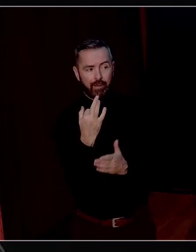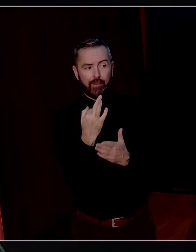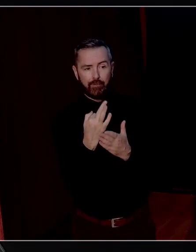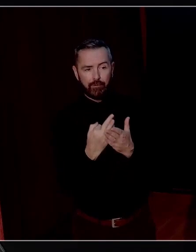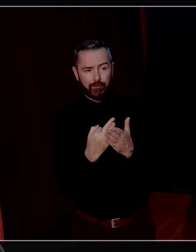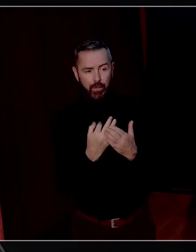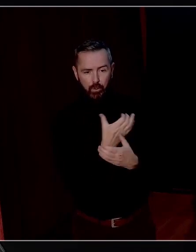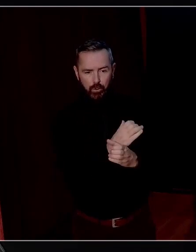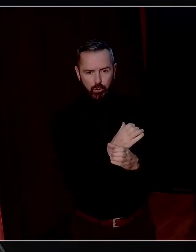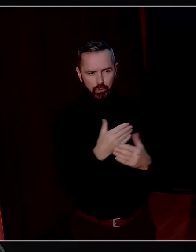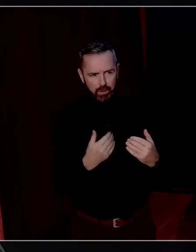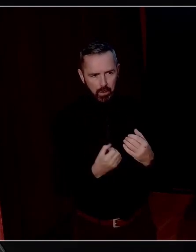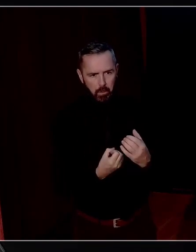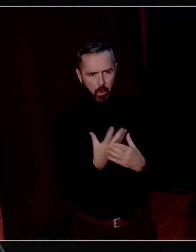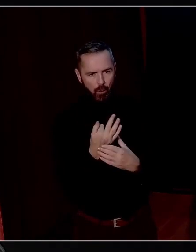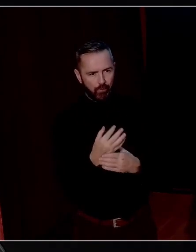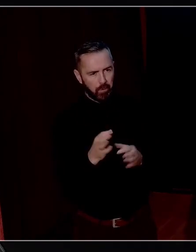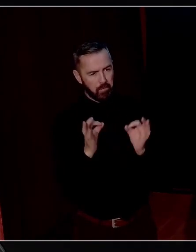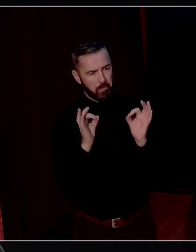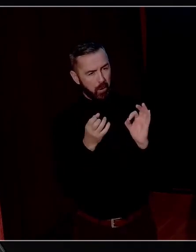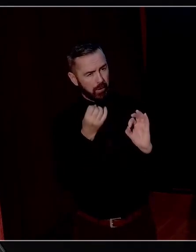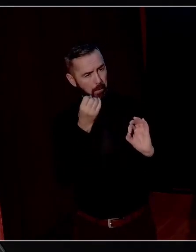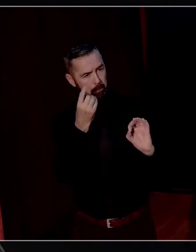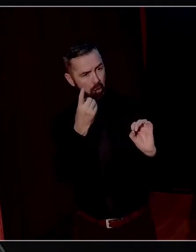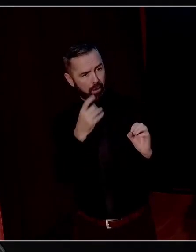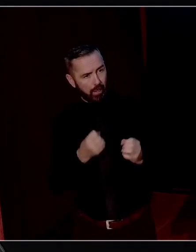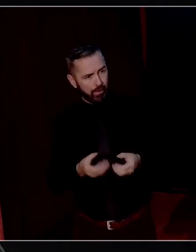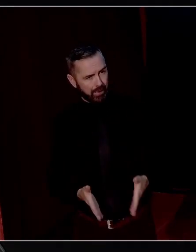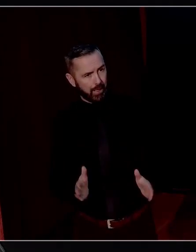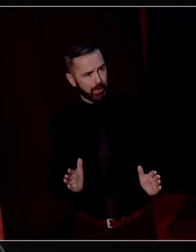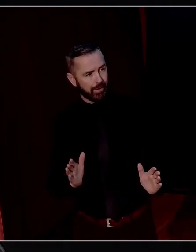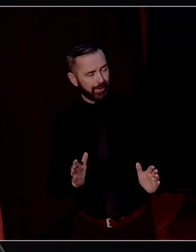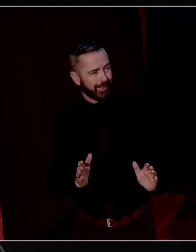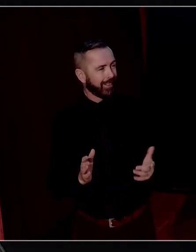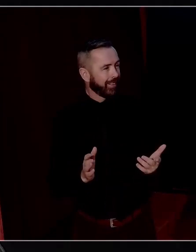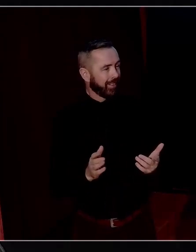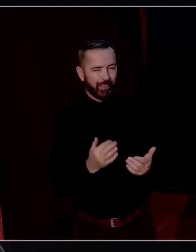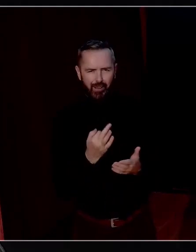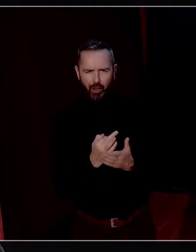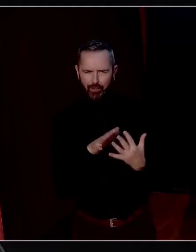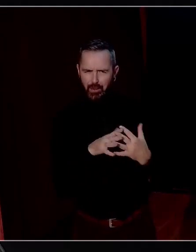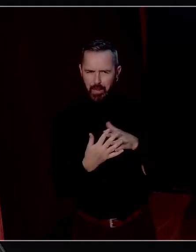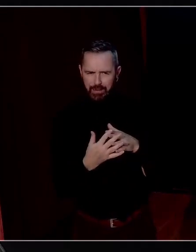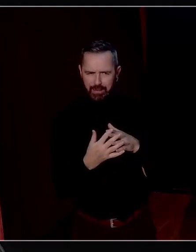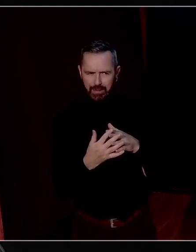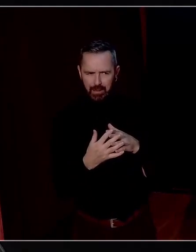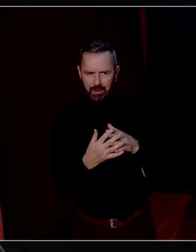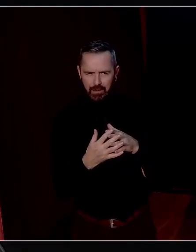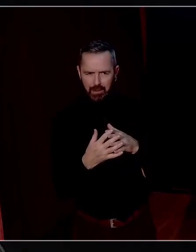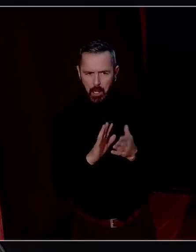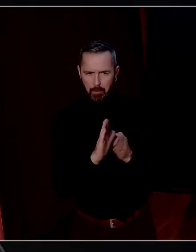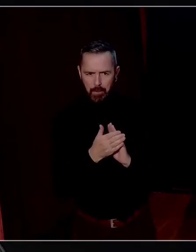born out of an immaculate conception. The foundation of all states is messy, often turning into violence,